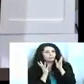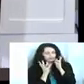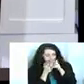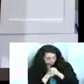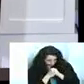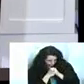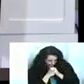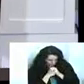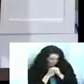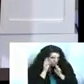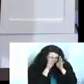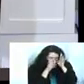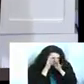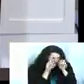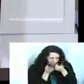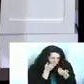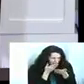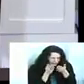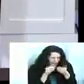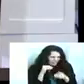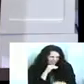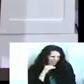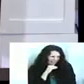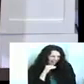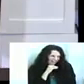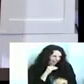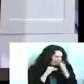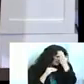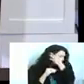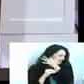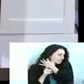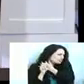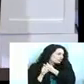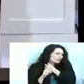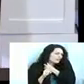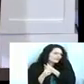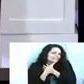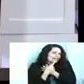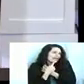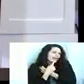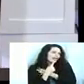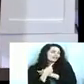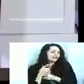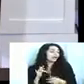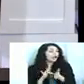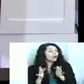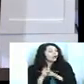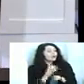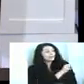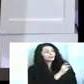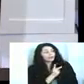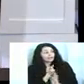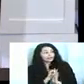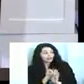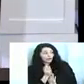and made up any kind of lie just to have got over it. She could have just said to Jesus, okay, I'll be back in an hour or